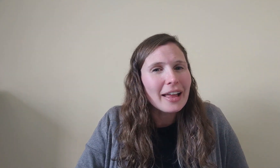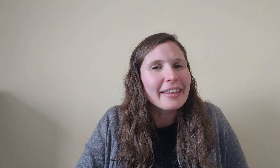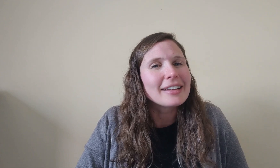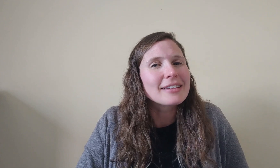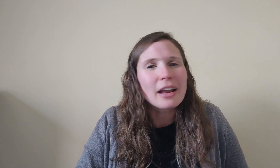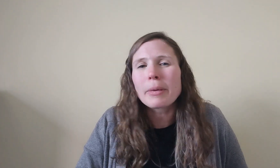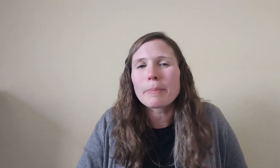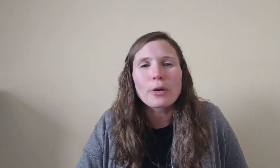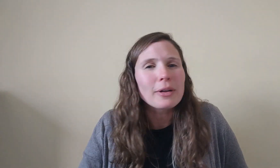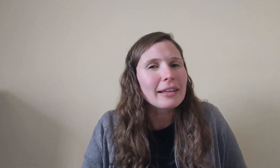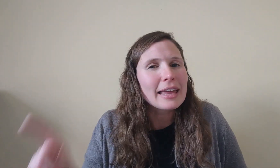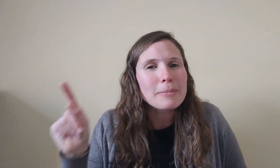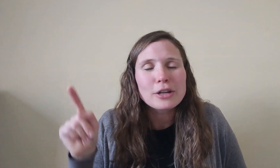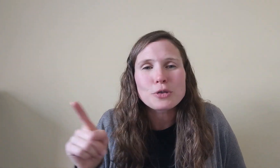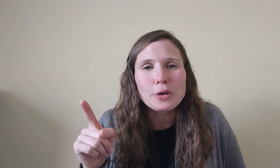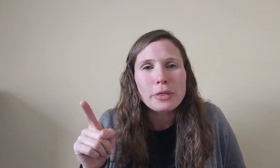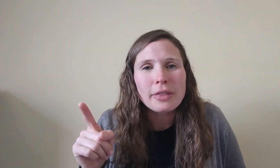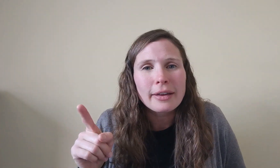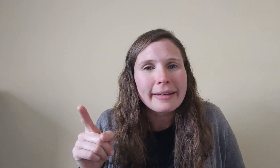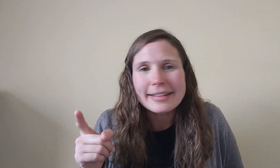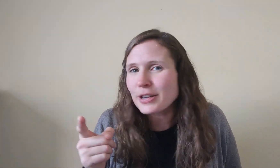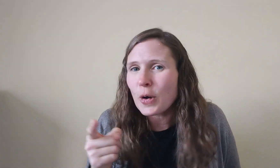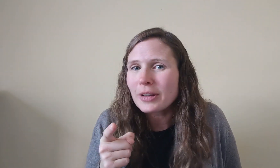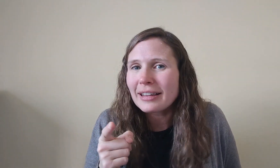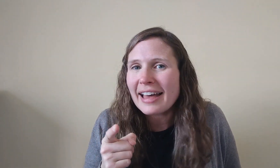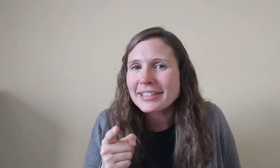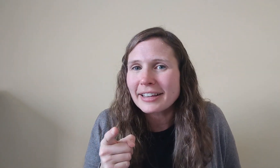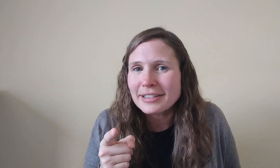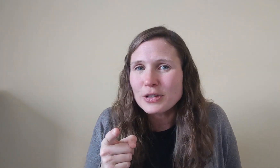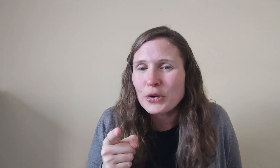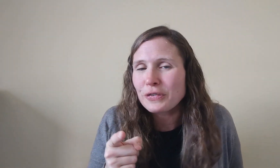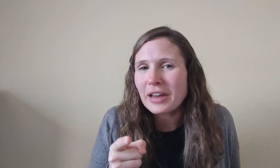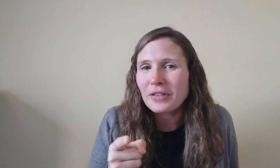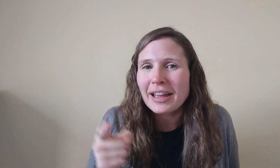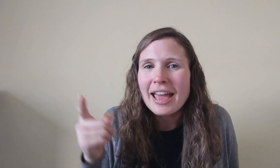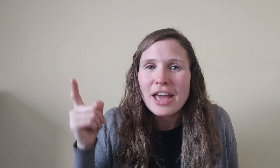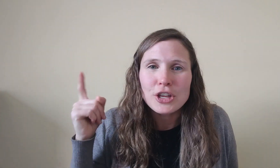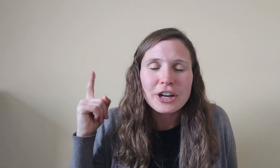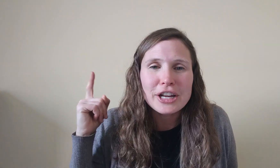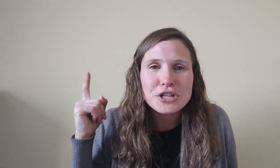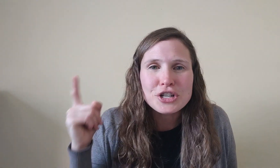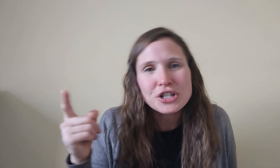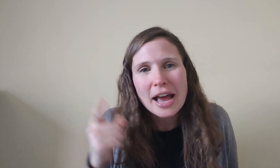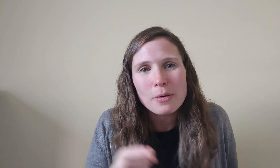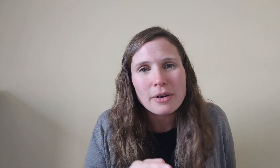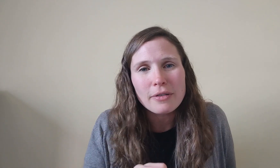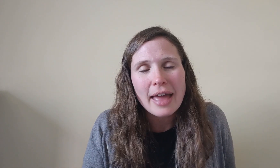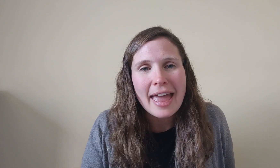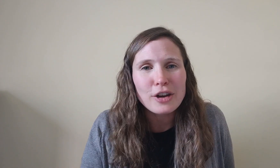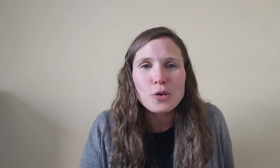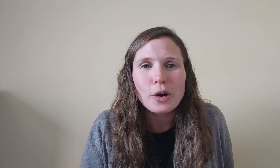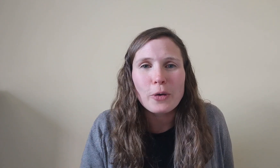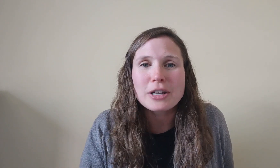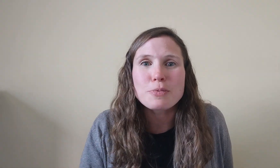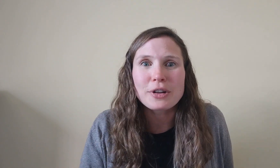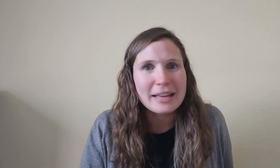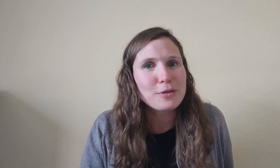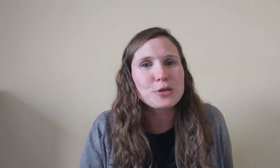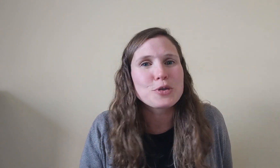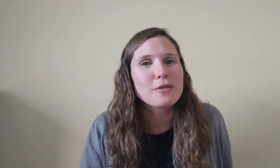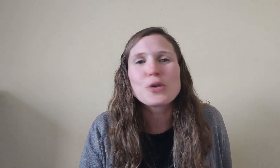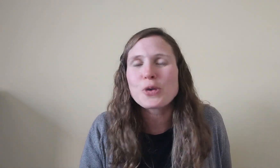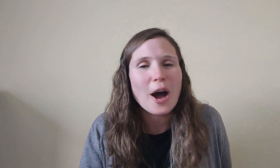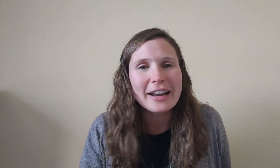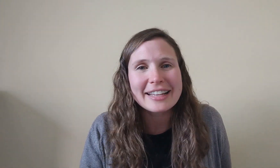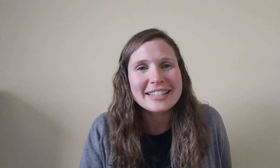more song that is going to be proclaiming truth. It's an old classic. It's an old favorite. You're going to shout, and you are going to proclaim